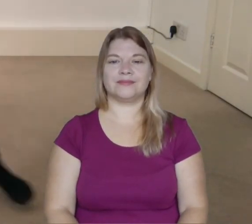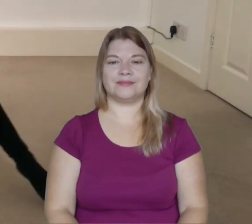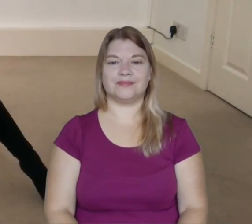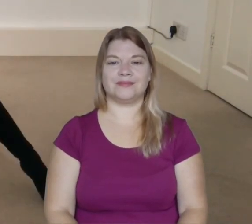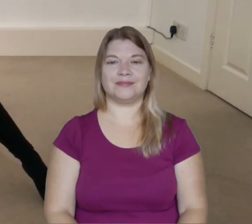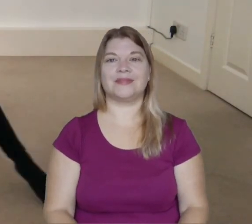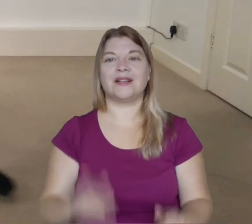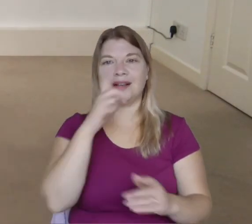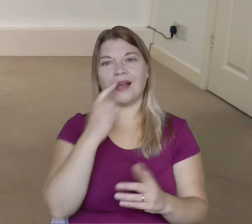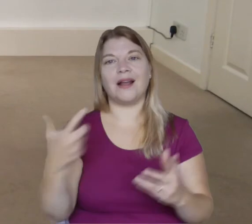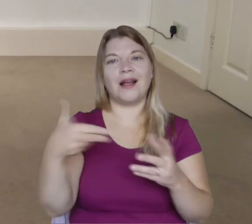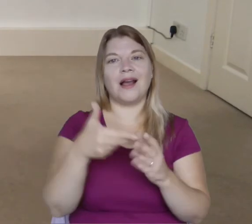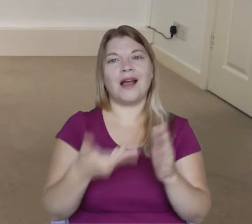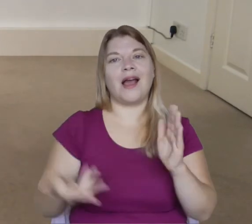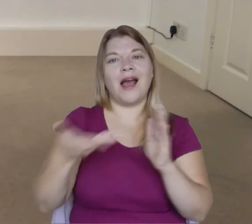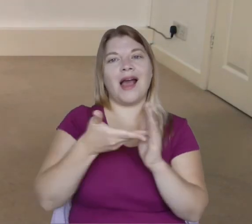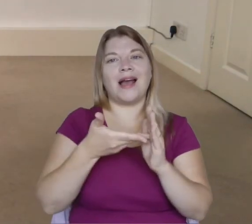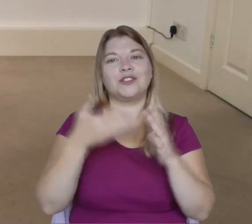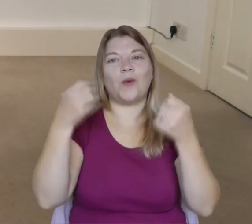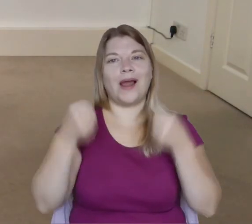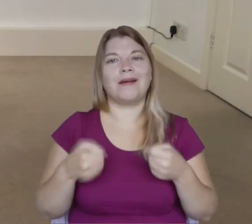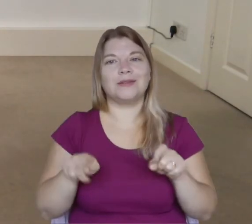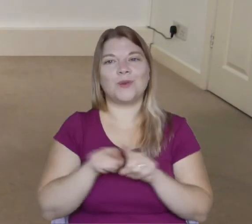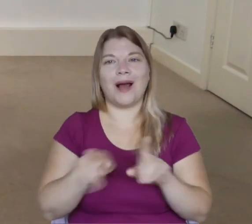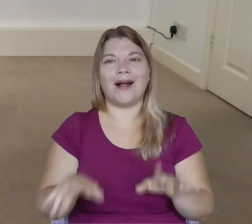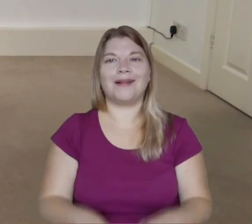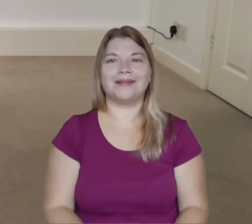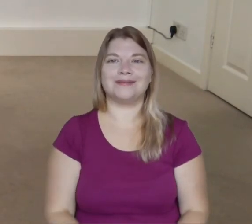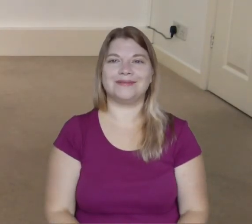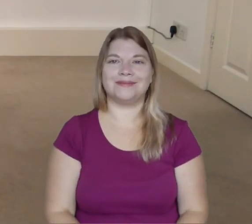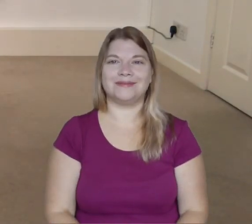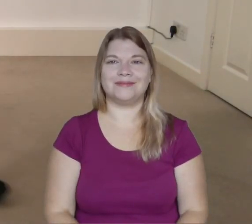And you can get your legs involved in that as well.